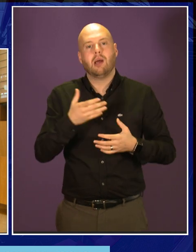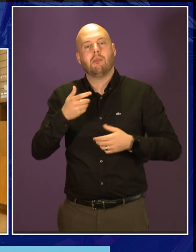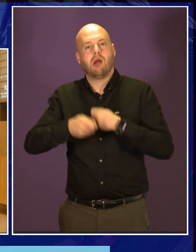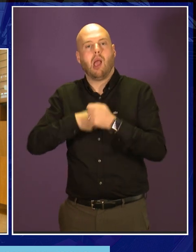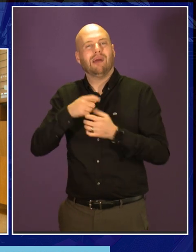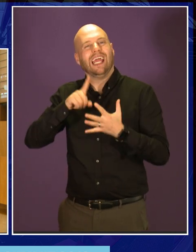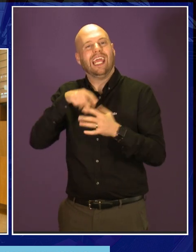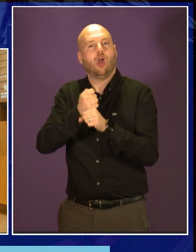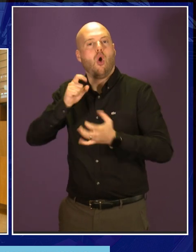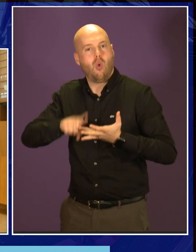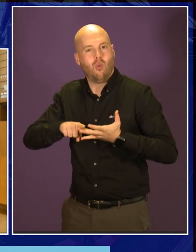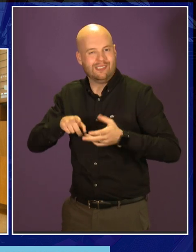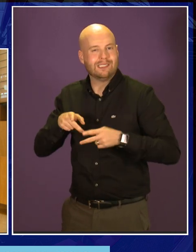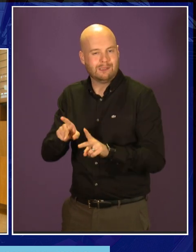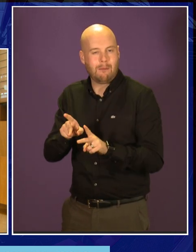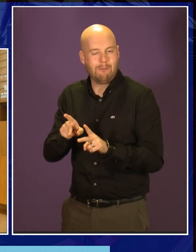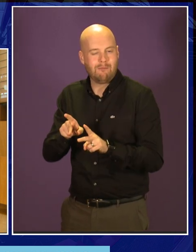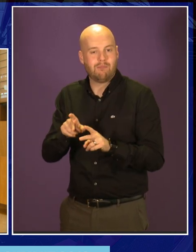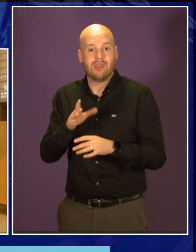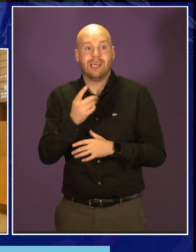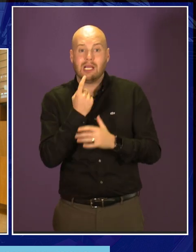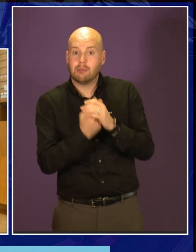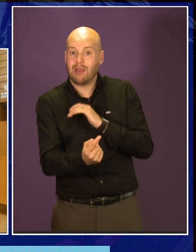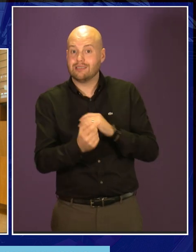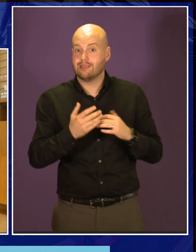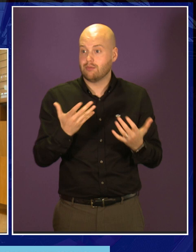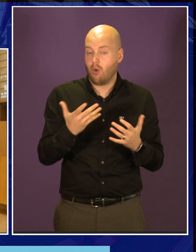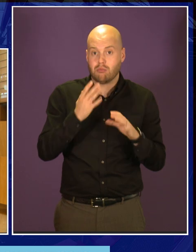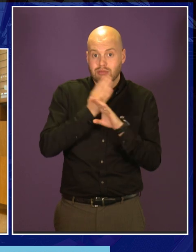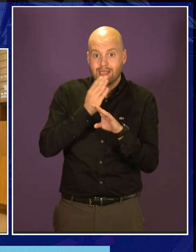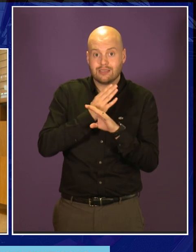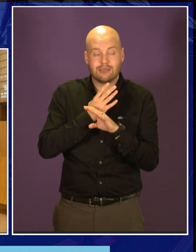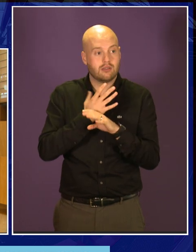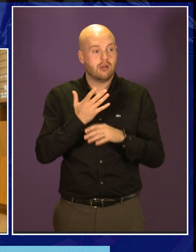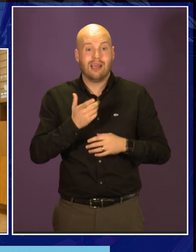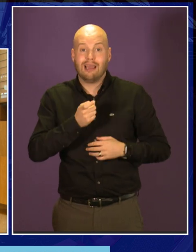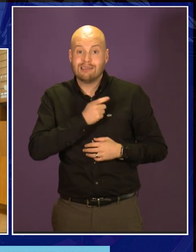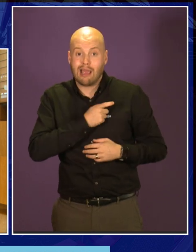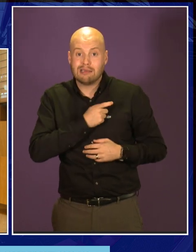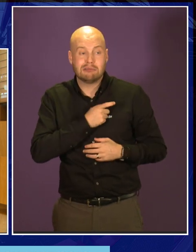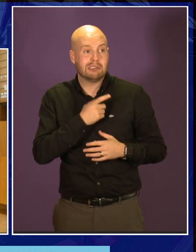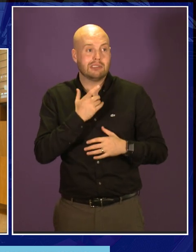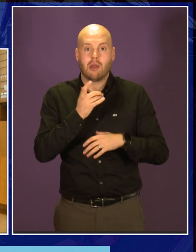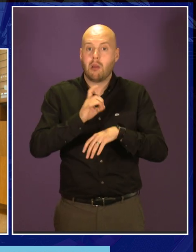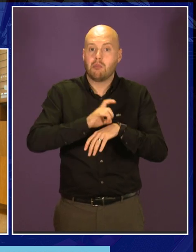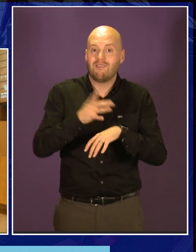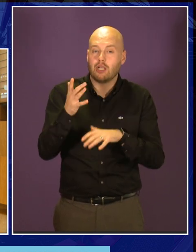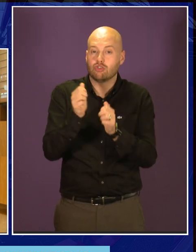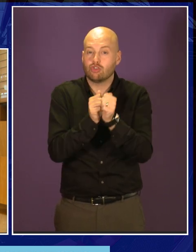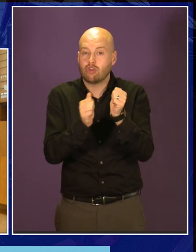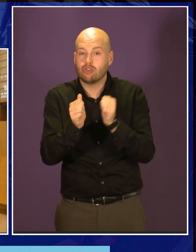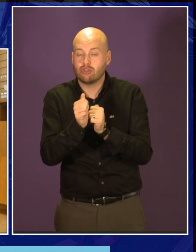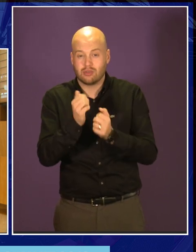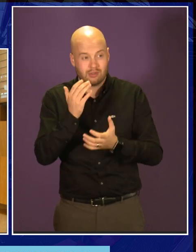practice, independent or interdependent, private, public, pride, anxiety, professional, personal, structures and individuals,